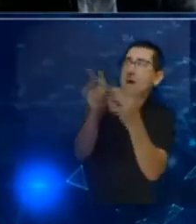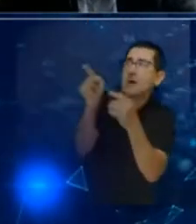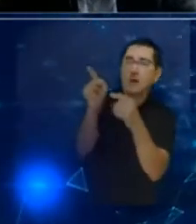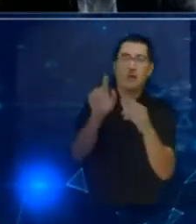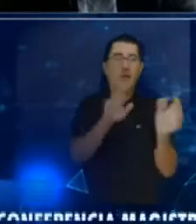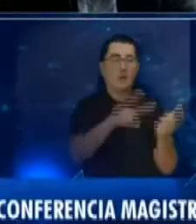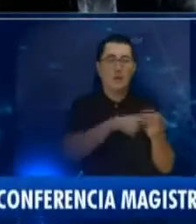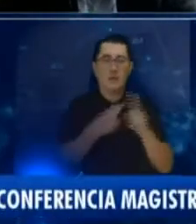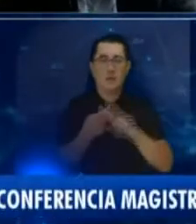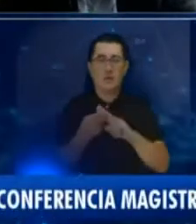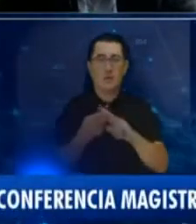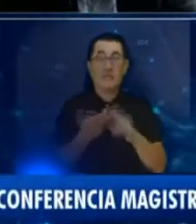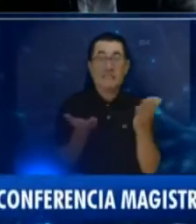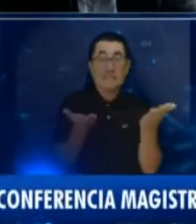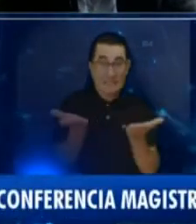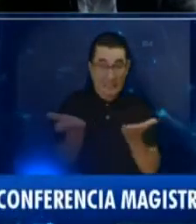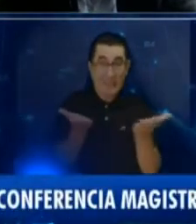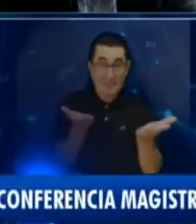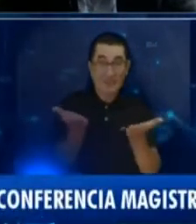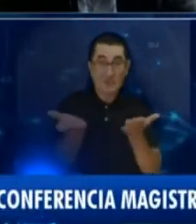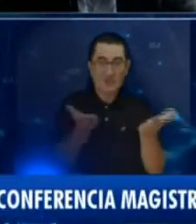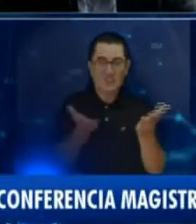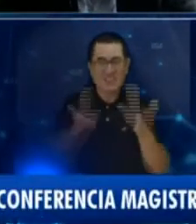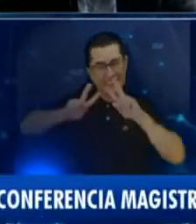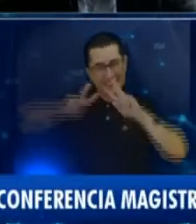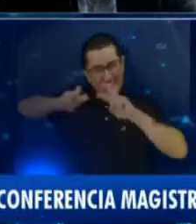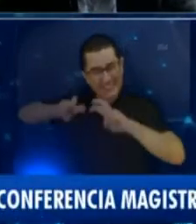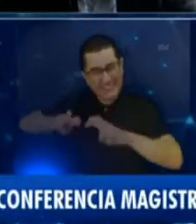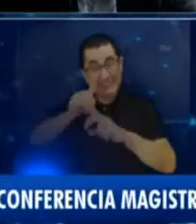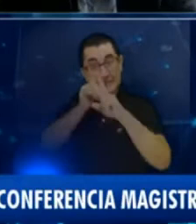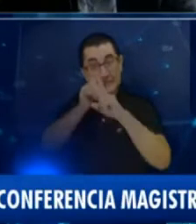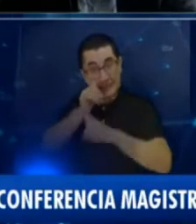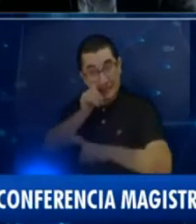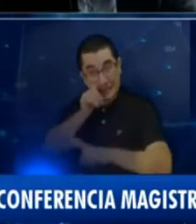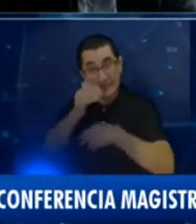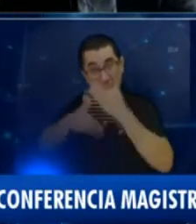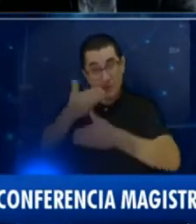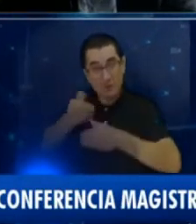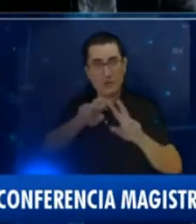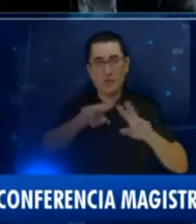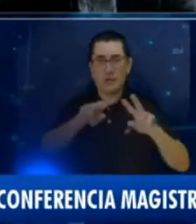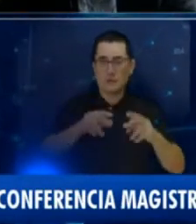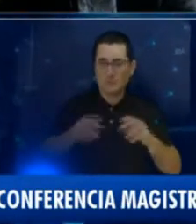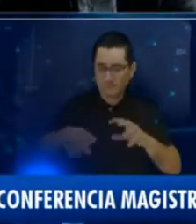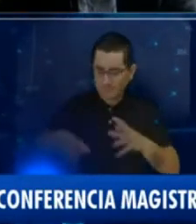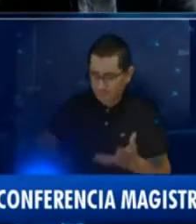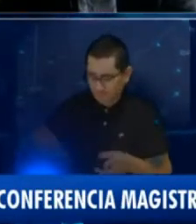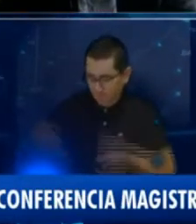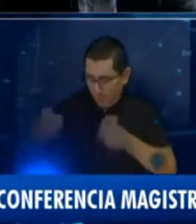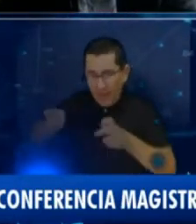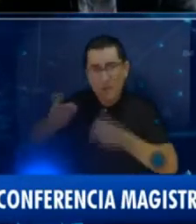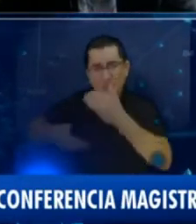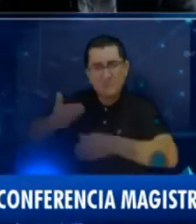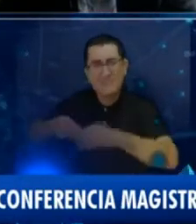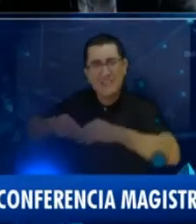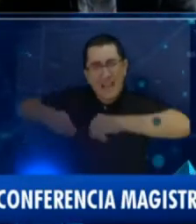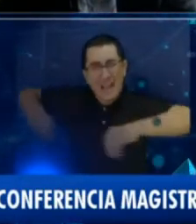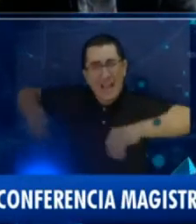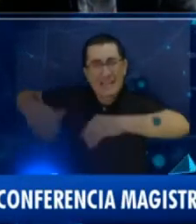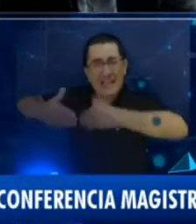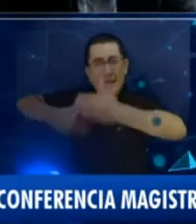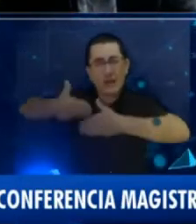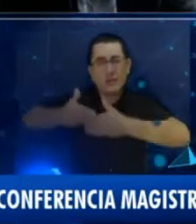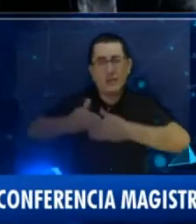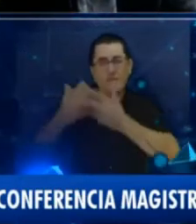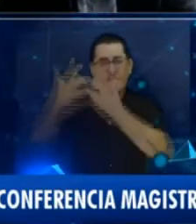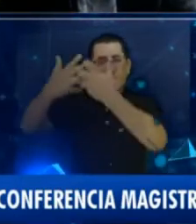Considering, the intention is that this scientific service, they have to do with the explanation of radio astronomy,